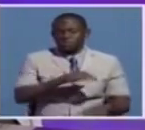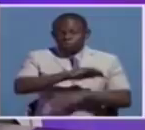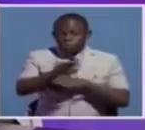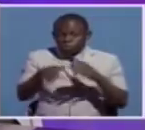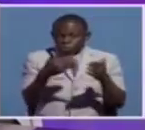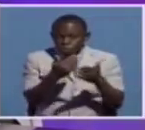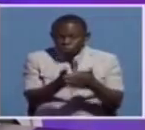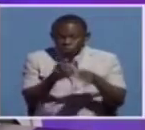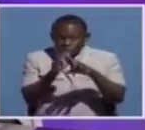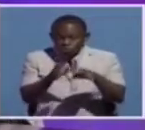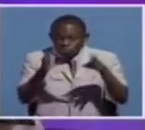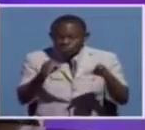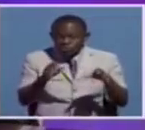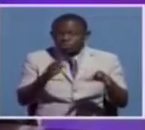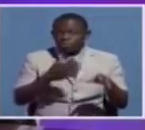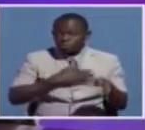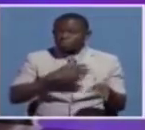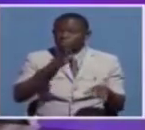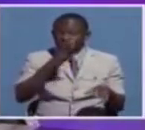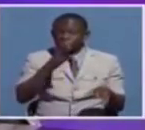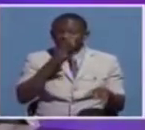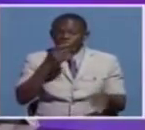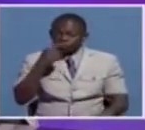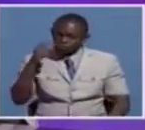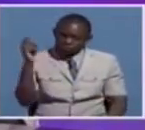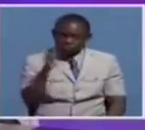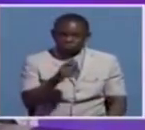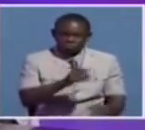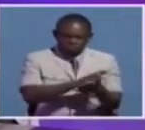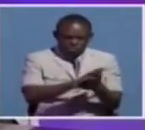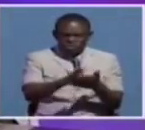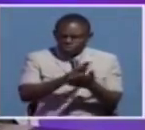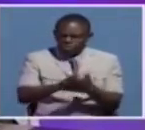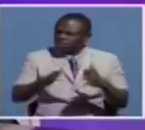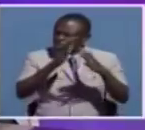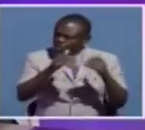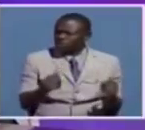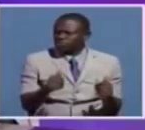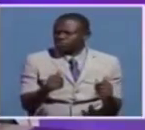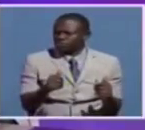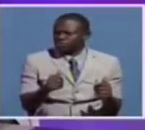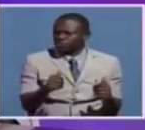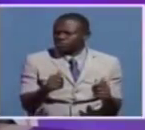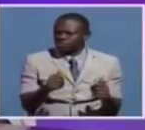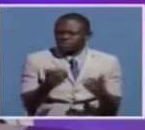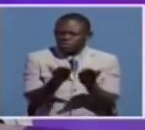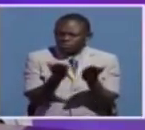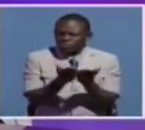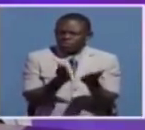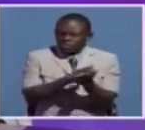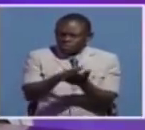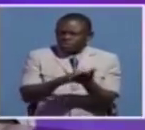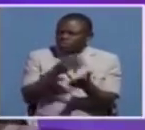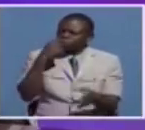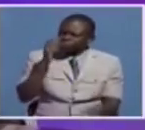plates, because she didn't have any girls beginning. So all the boys, especially the top three, they had good training